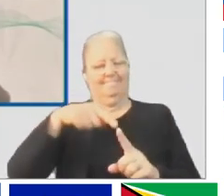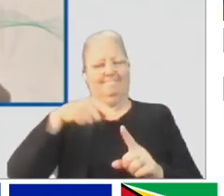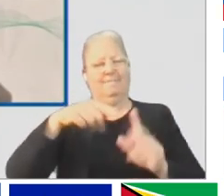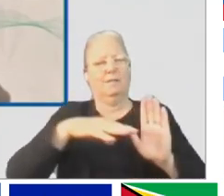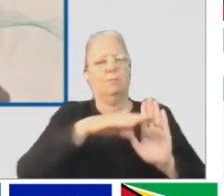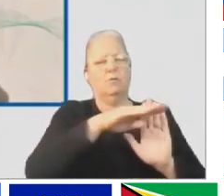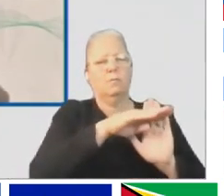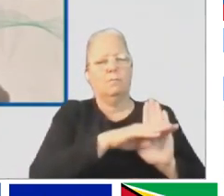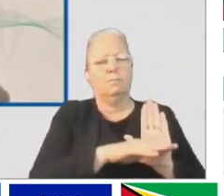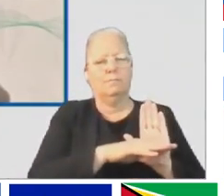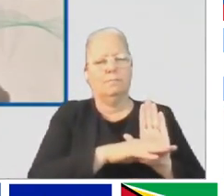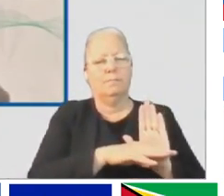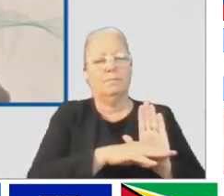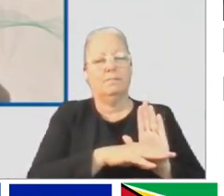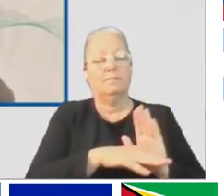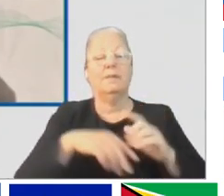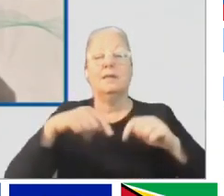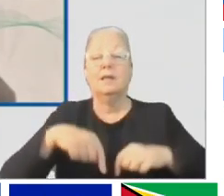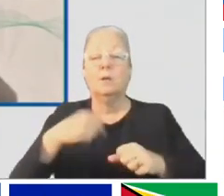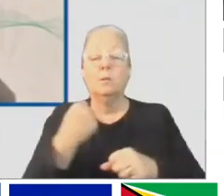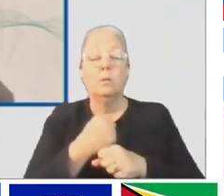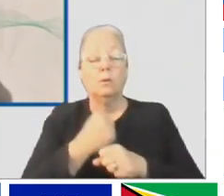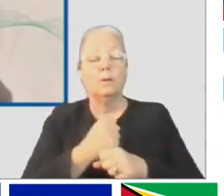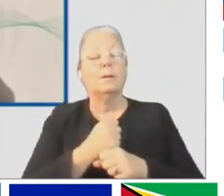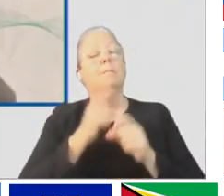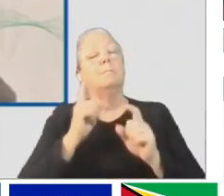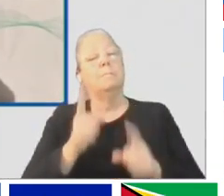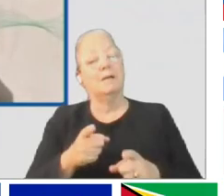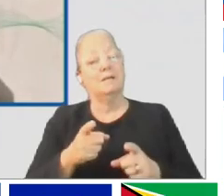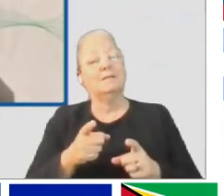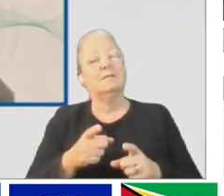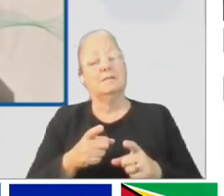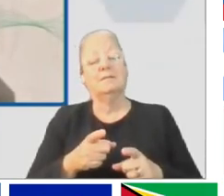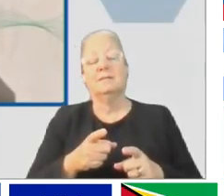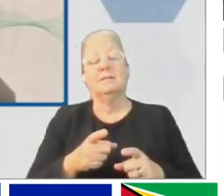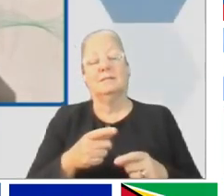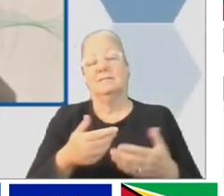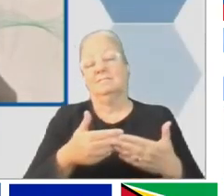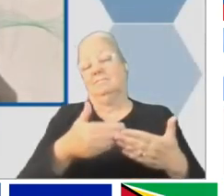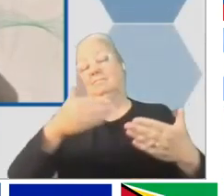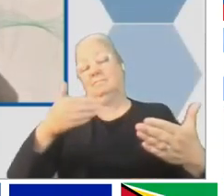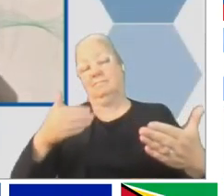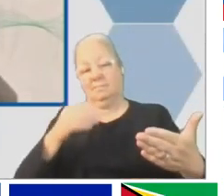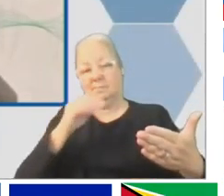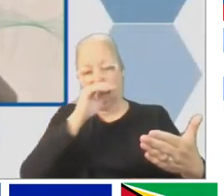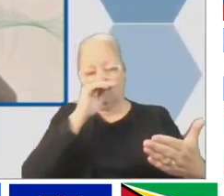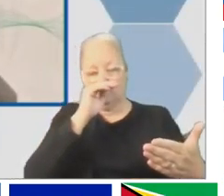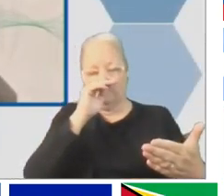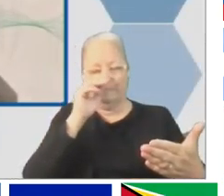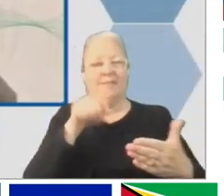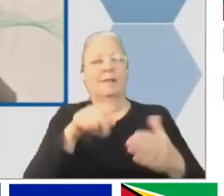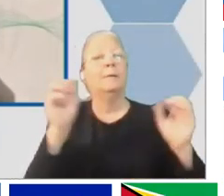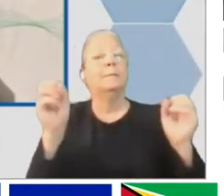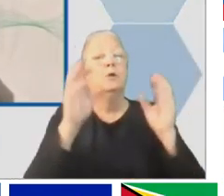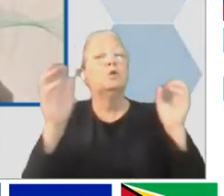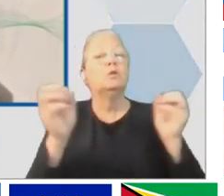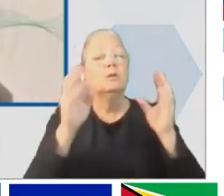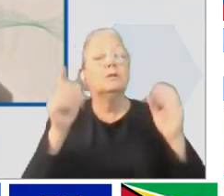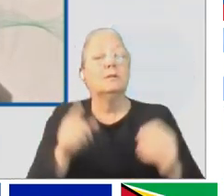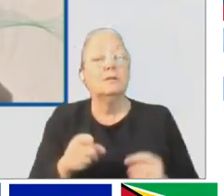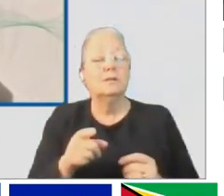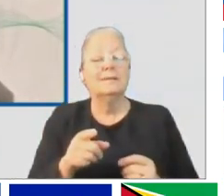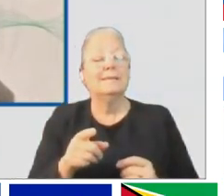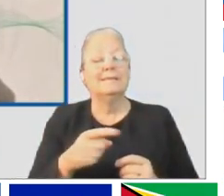work definitely starts ahead of the actual emergencies. It's about how we are able to streamline